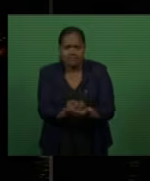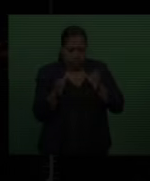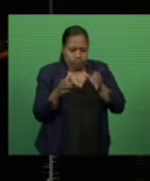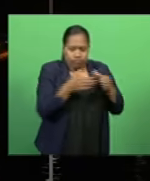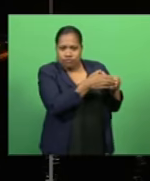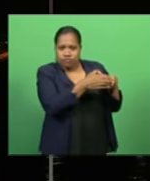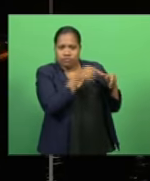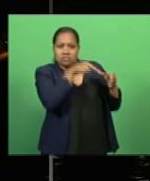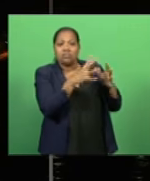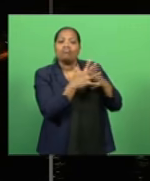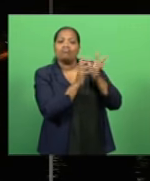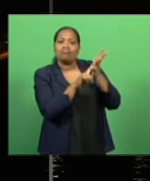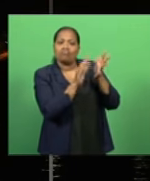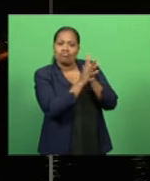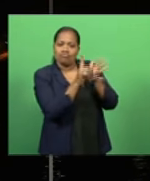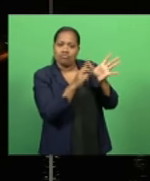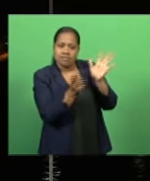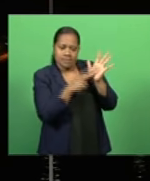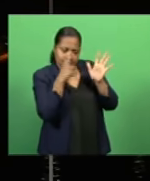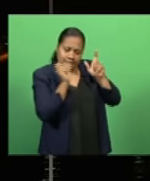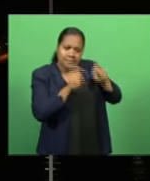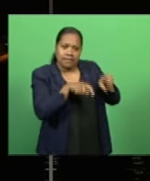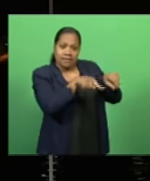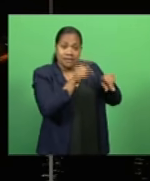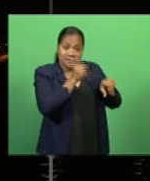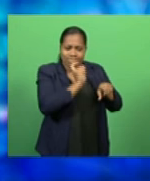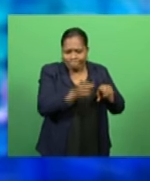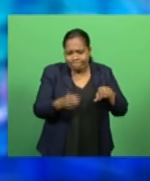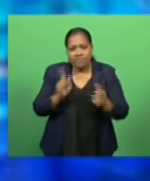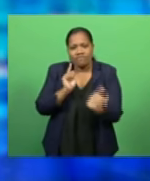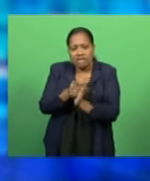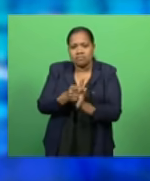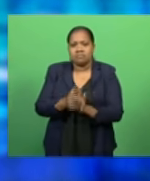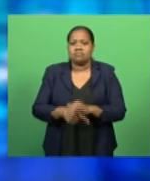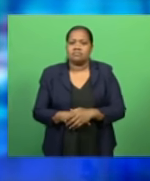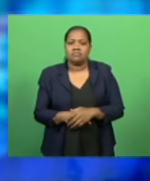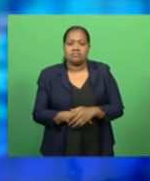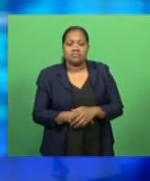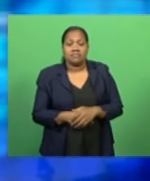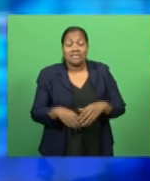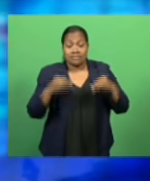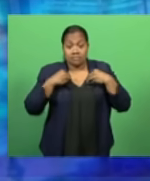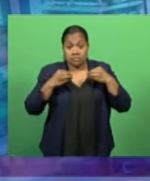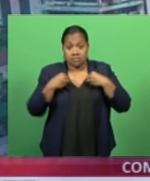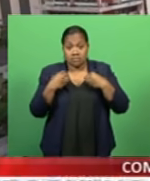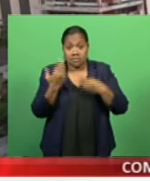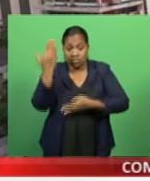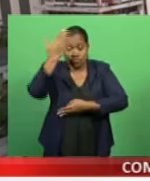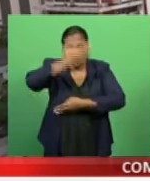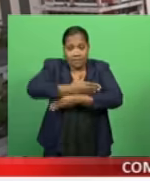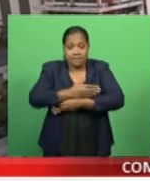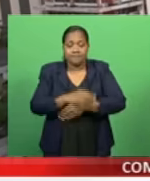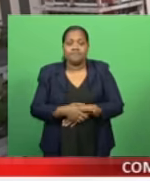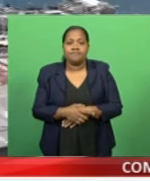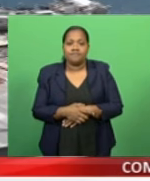outbreak. And Whitney joins you now with business. Thanks, Jackie. In business tonight, economists expect